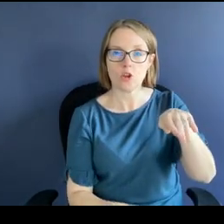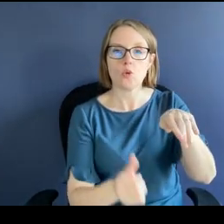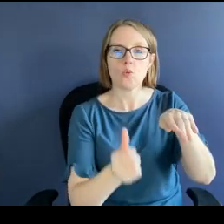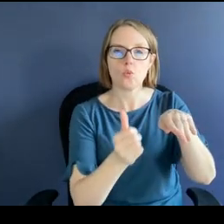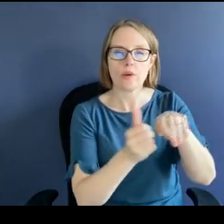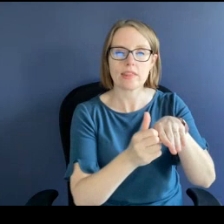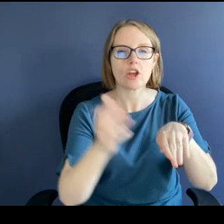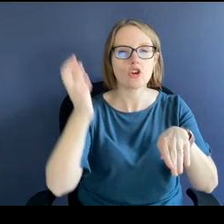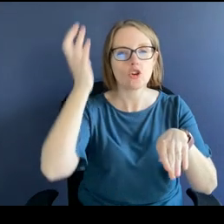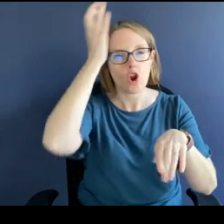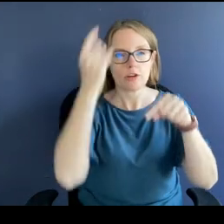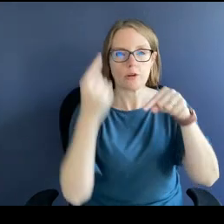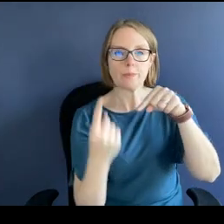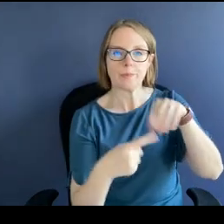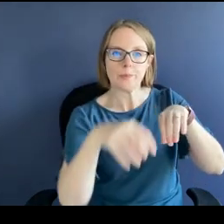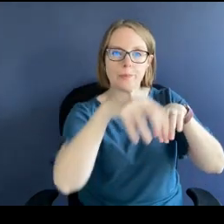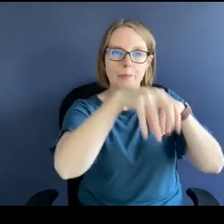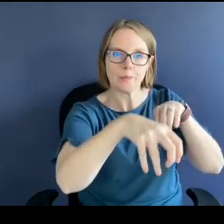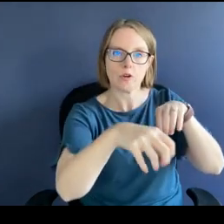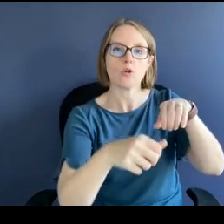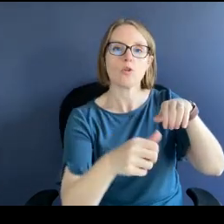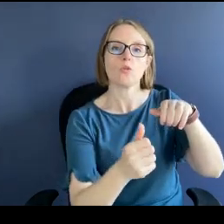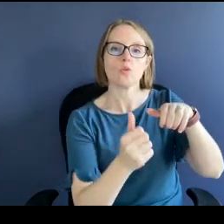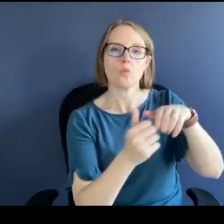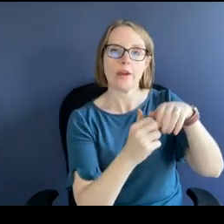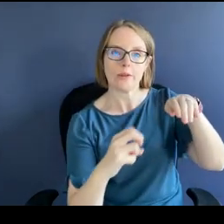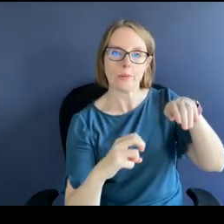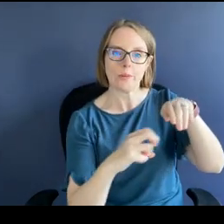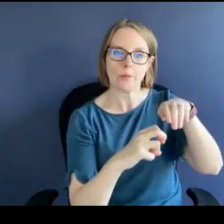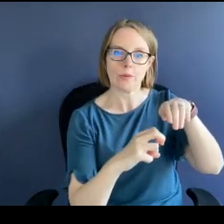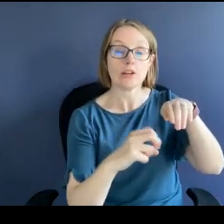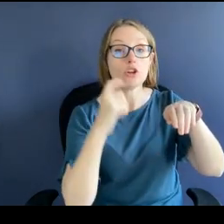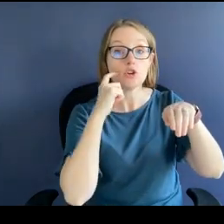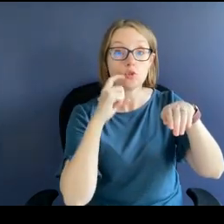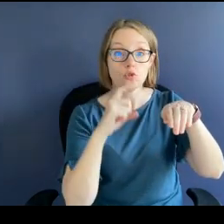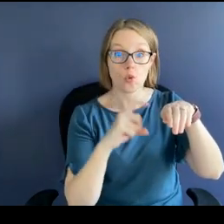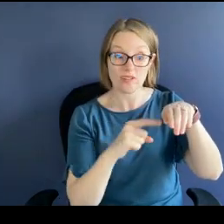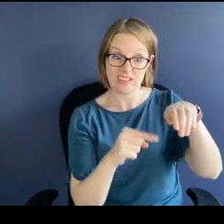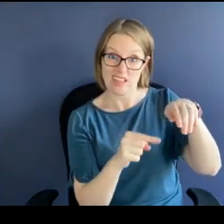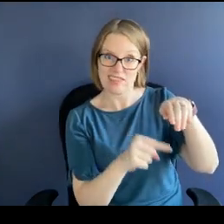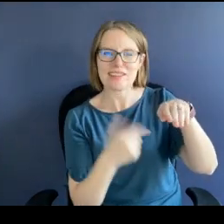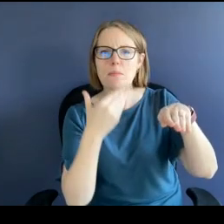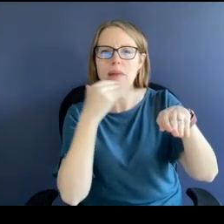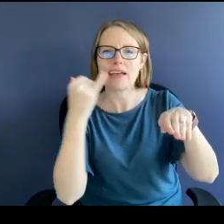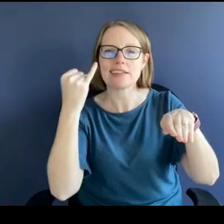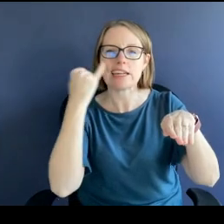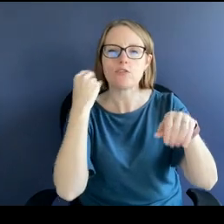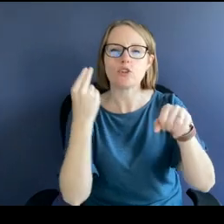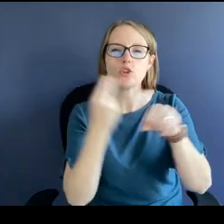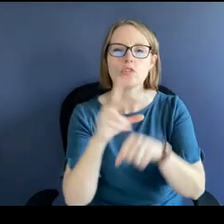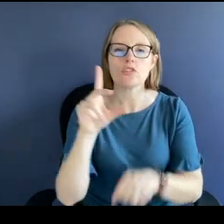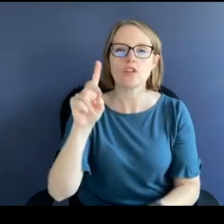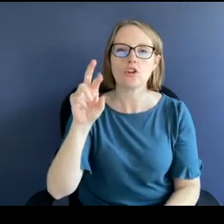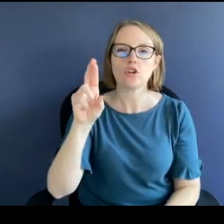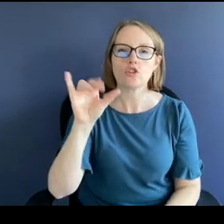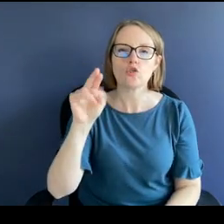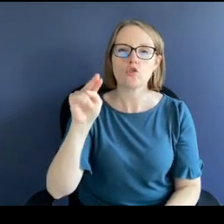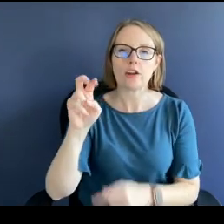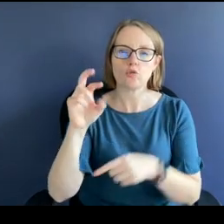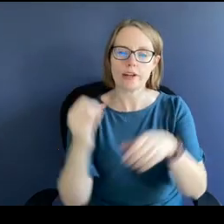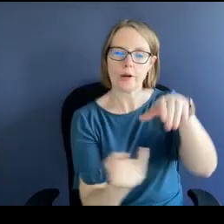panel. In this case, a rear drain is preferred, and the adjacent